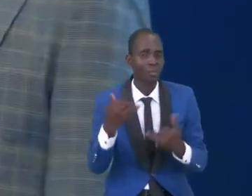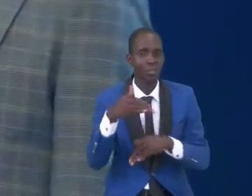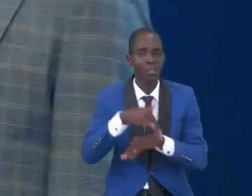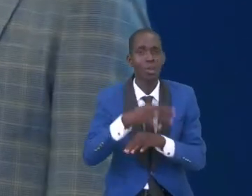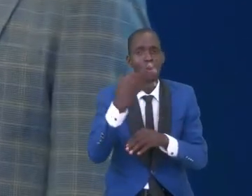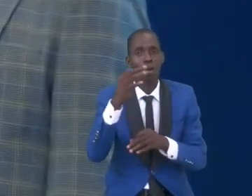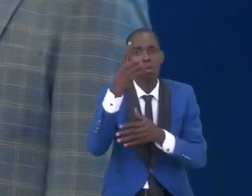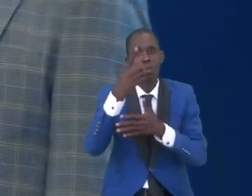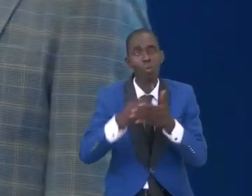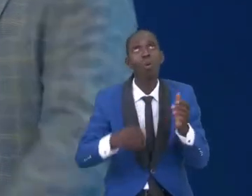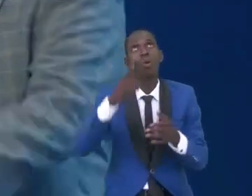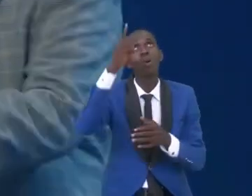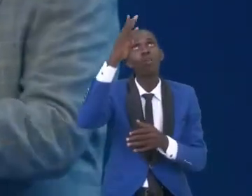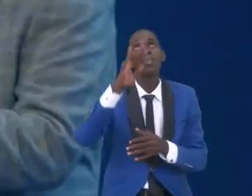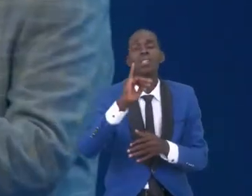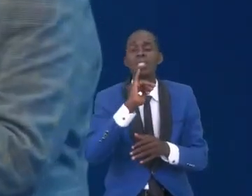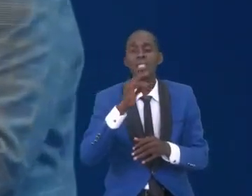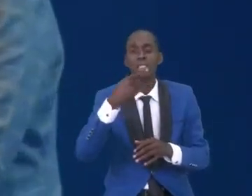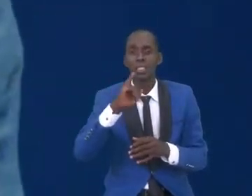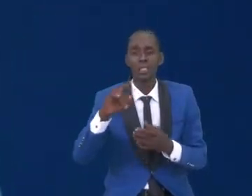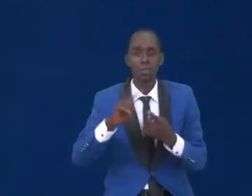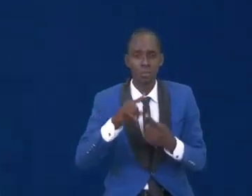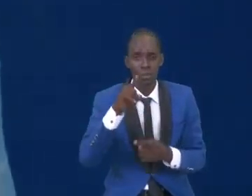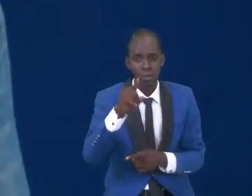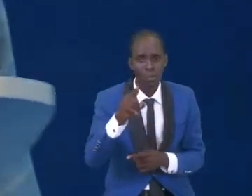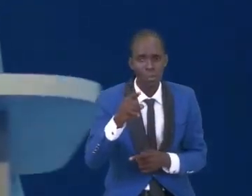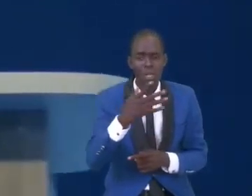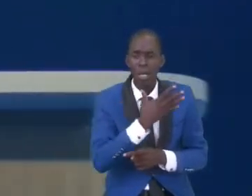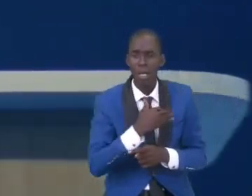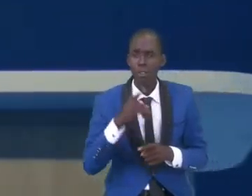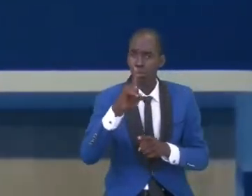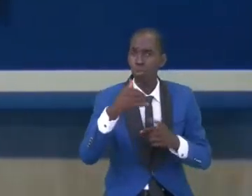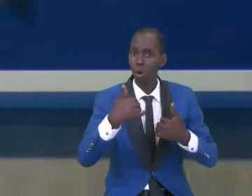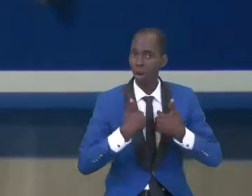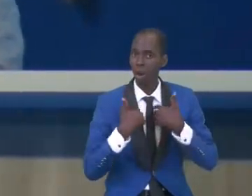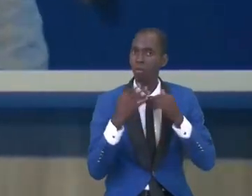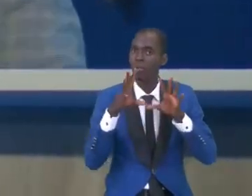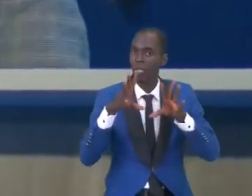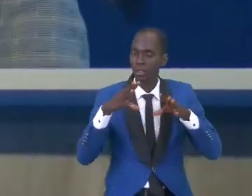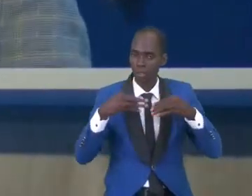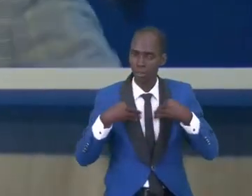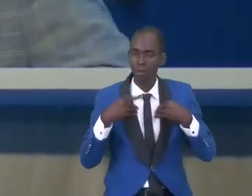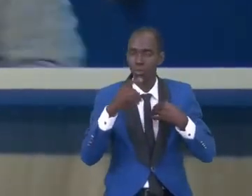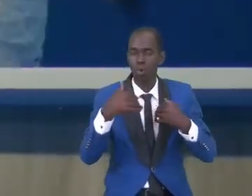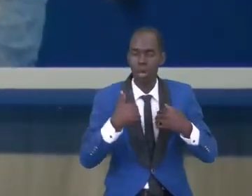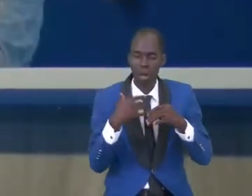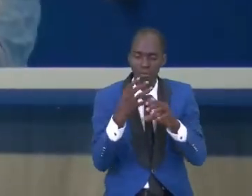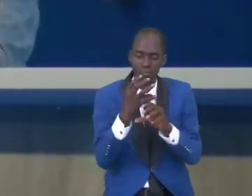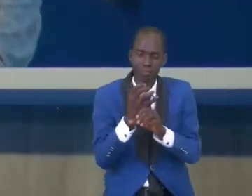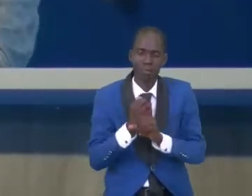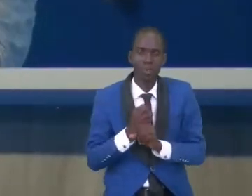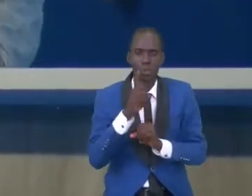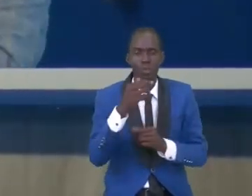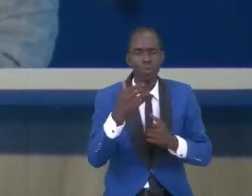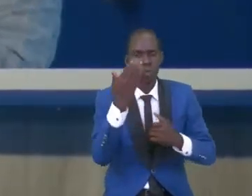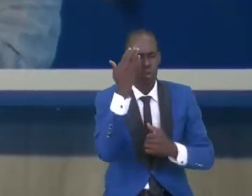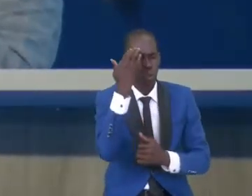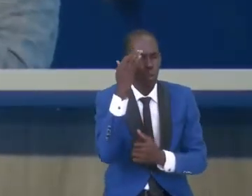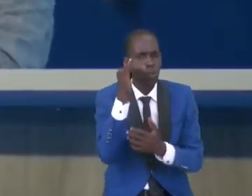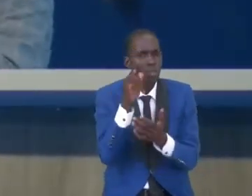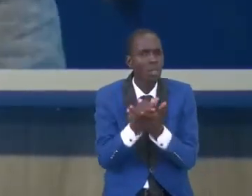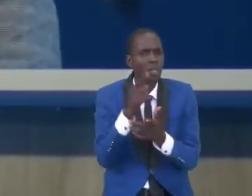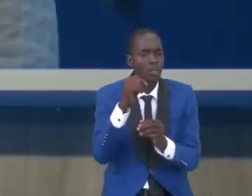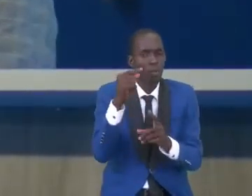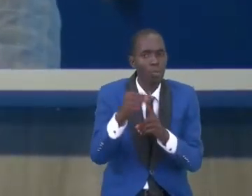God is able to do, and you have accepted, and you have received, and you know that the word